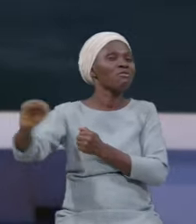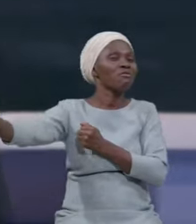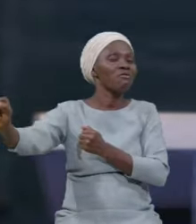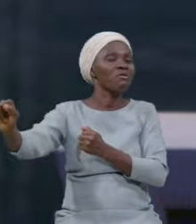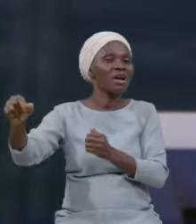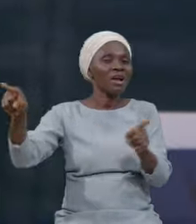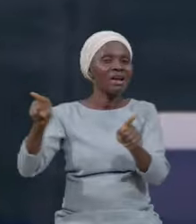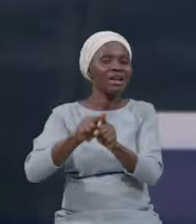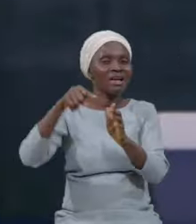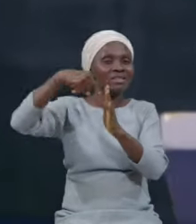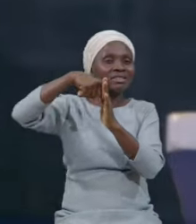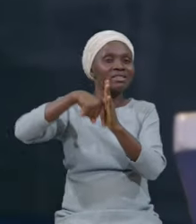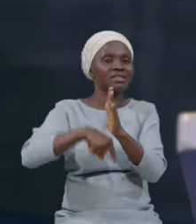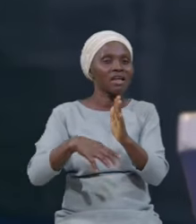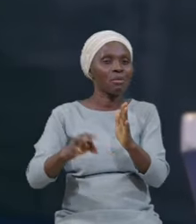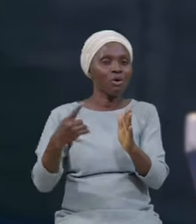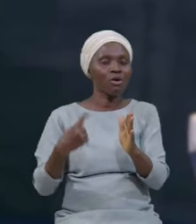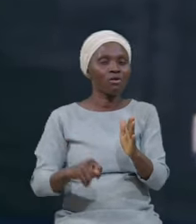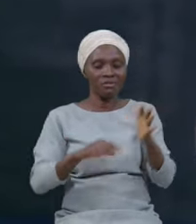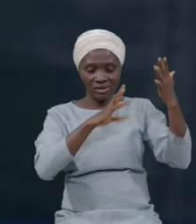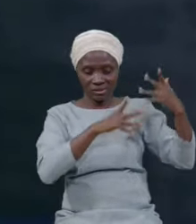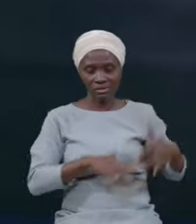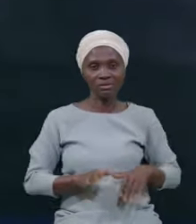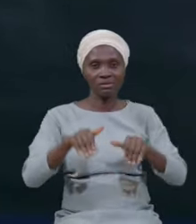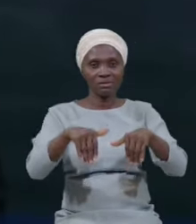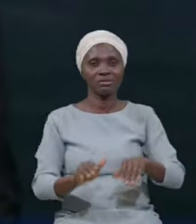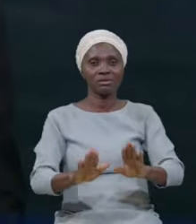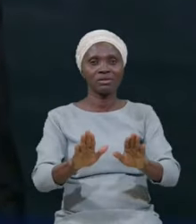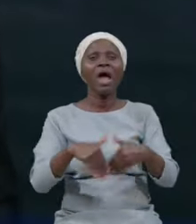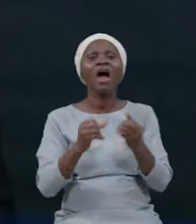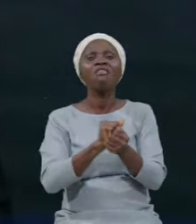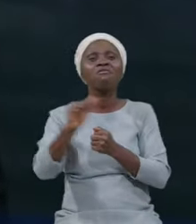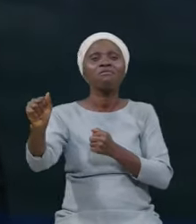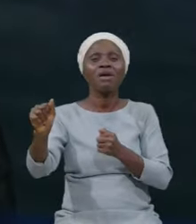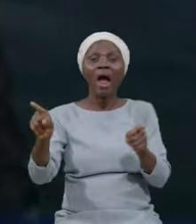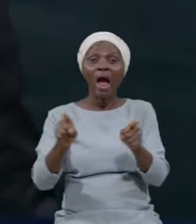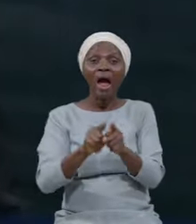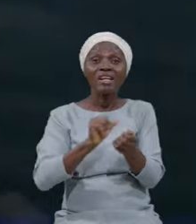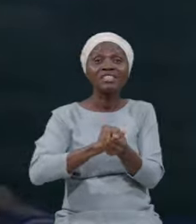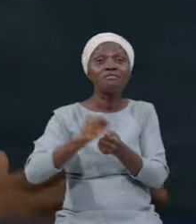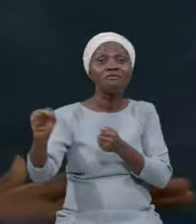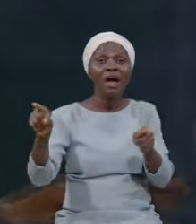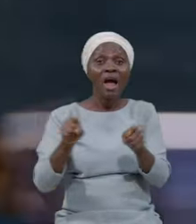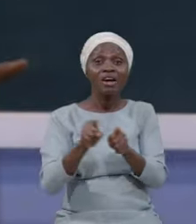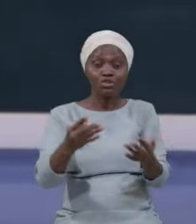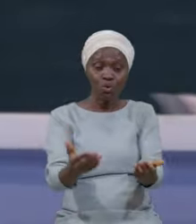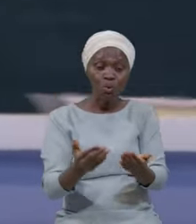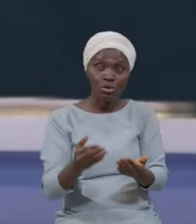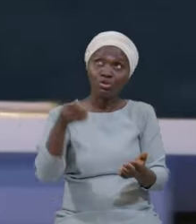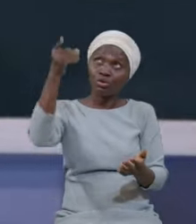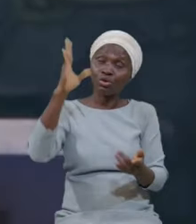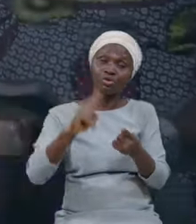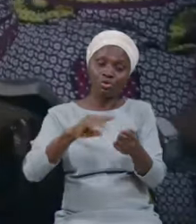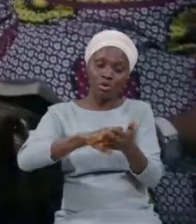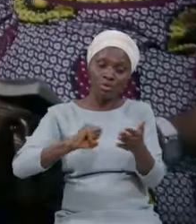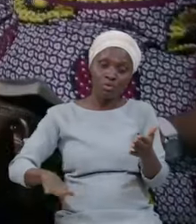far? As far as you want God to remove your sin away from you. And the east is